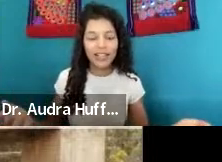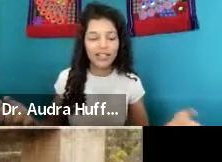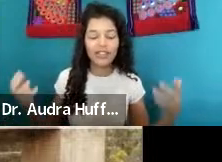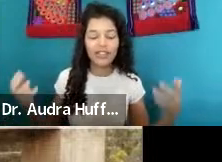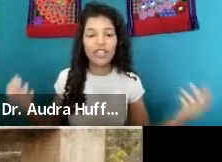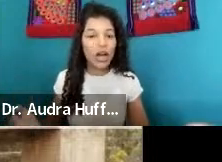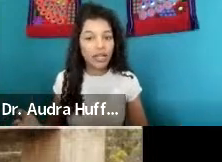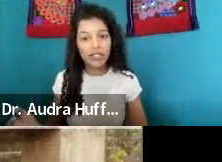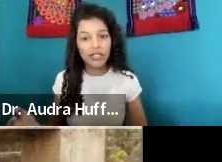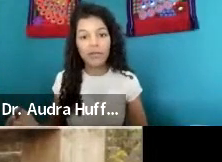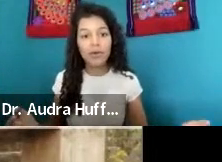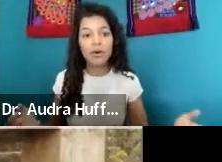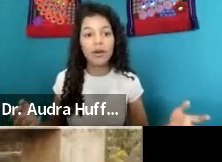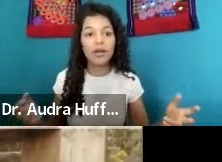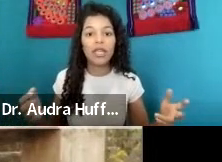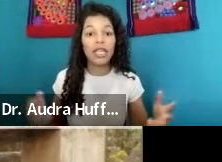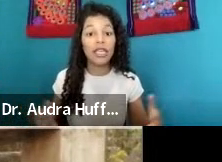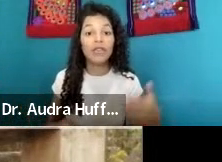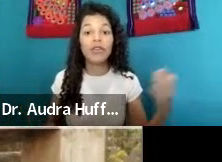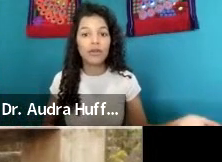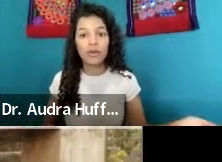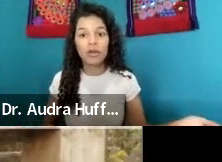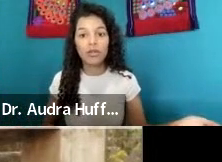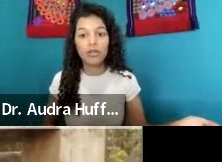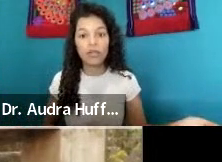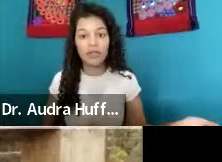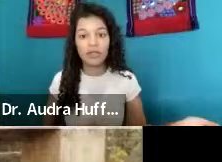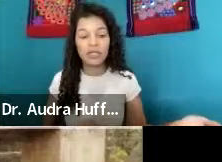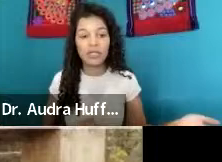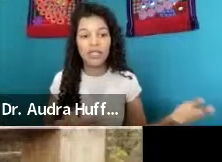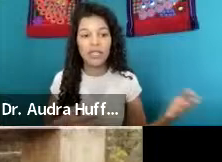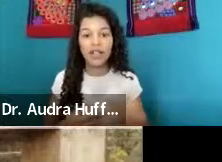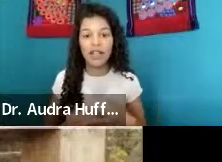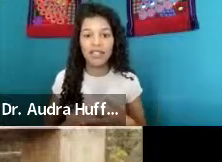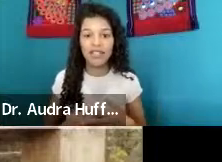people started talking to me more, even though there were cultural